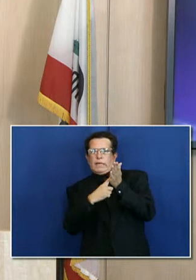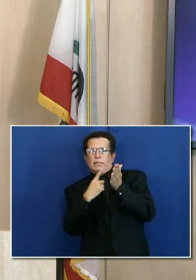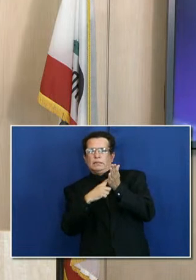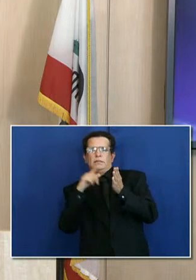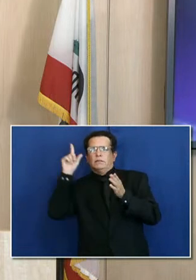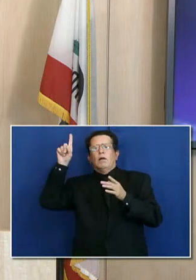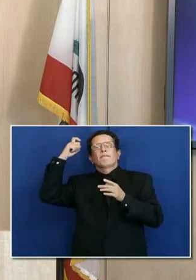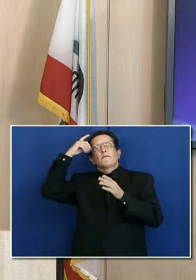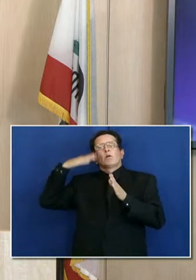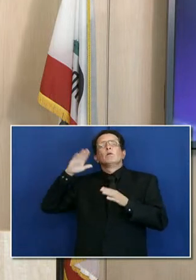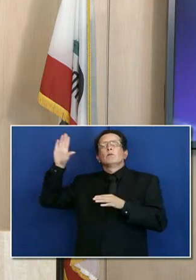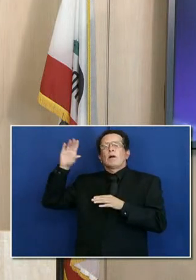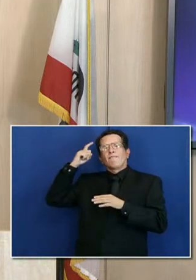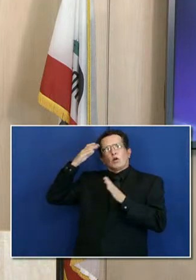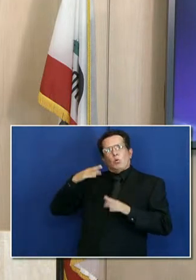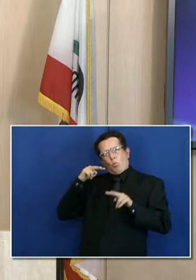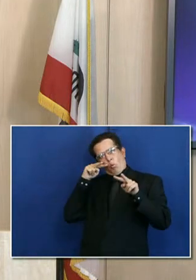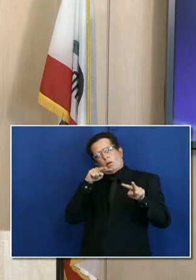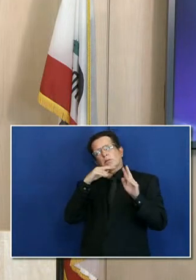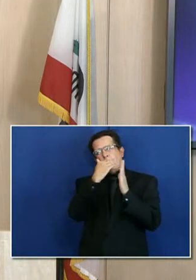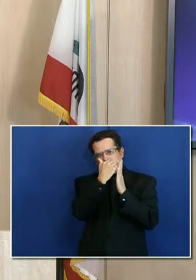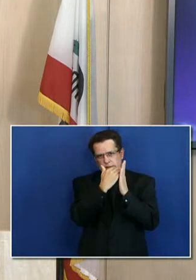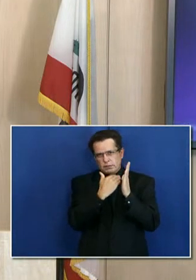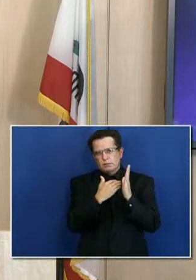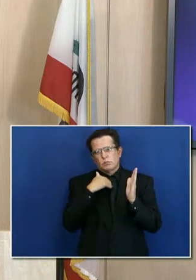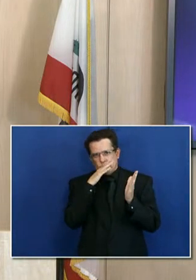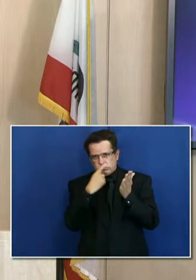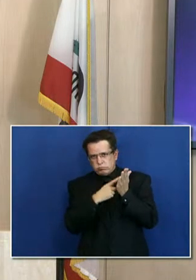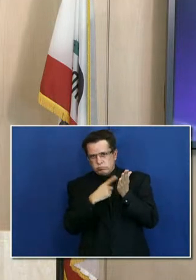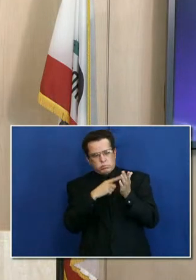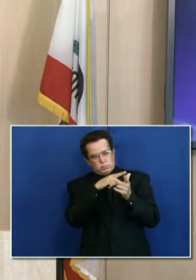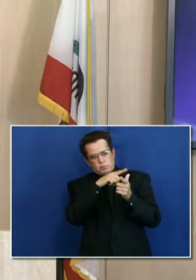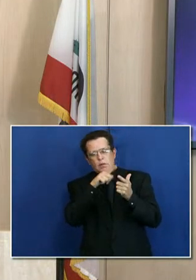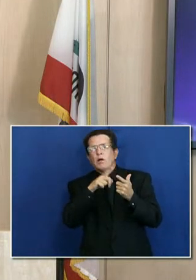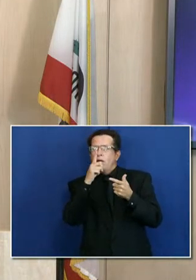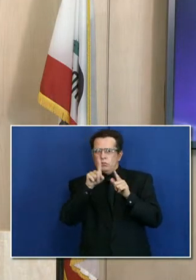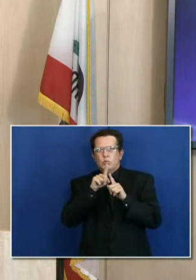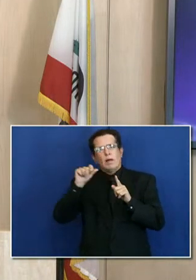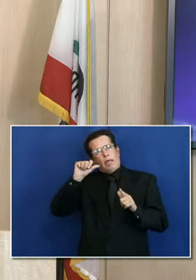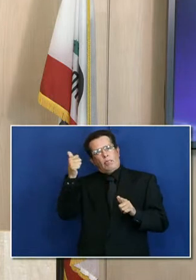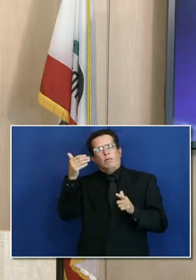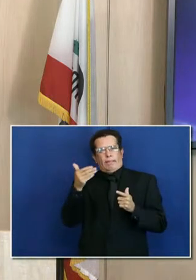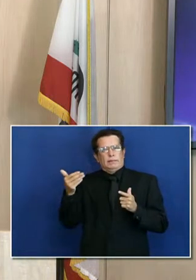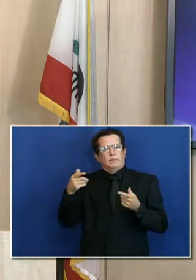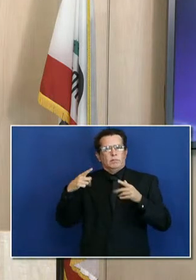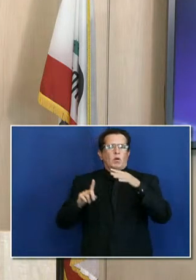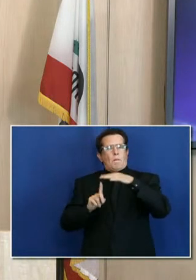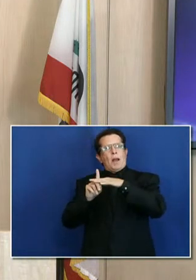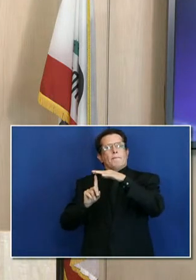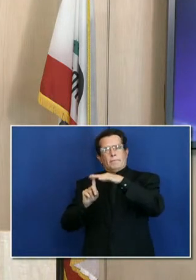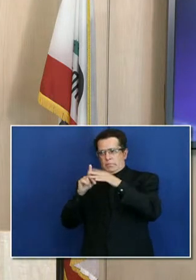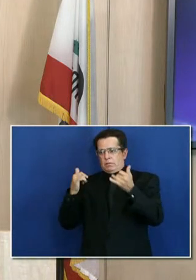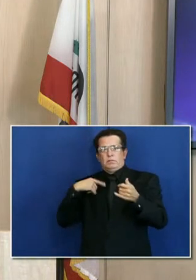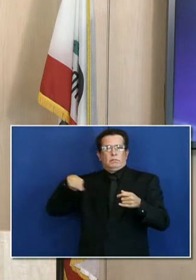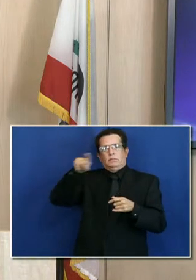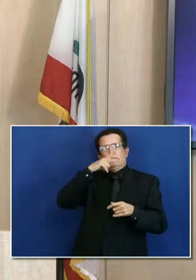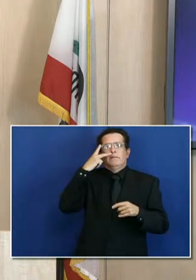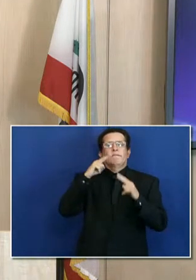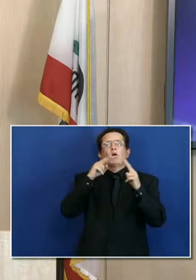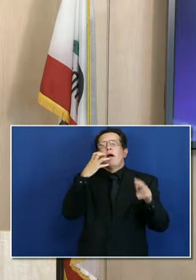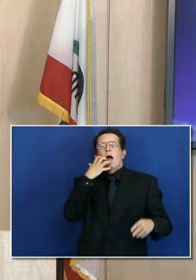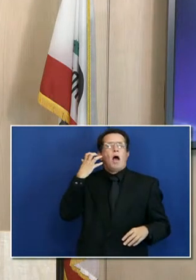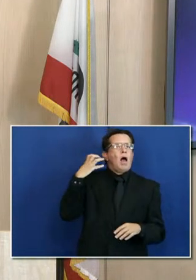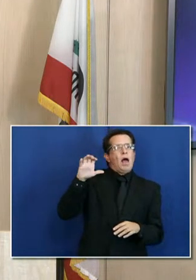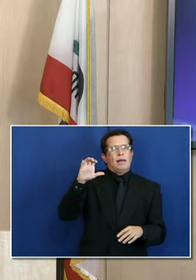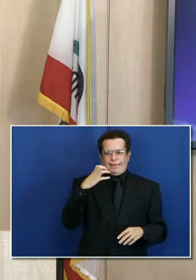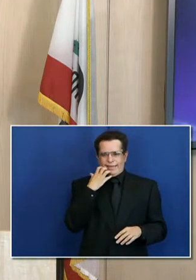want to touch on a couple of other things that are also going on. We've all felt the ongoing heat wave, and we're not done with